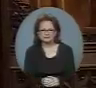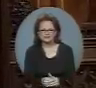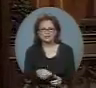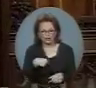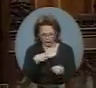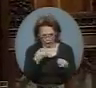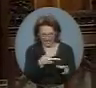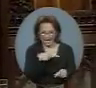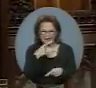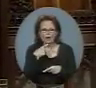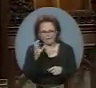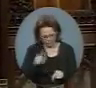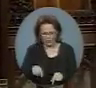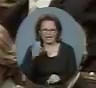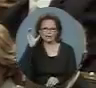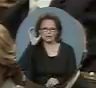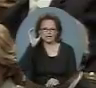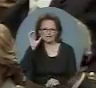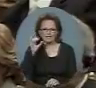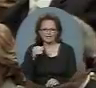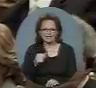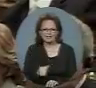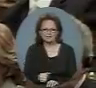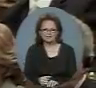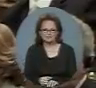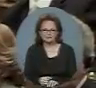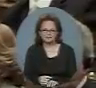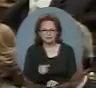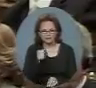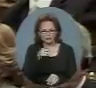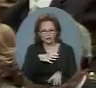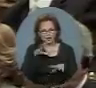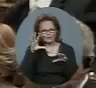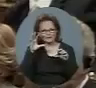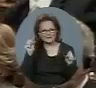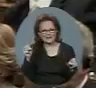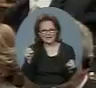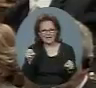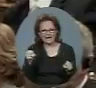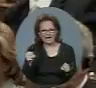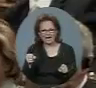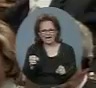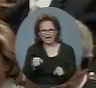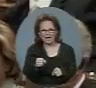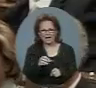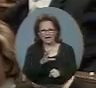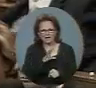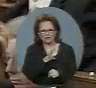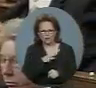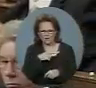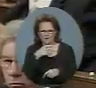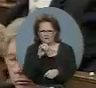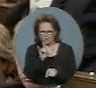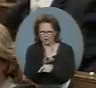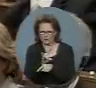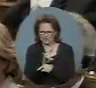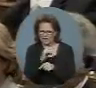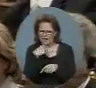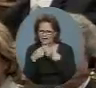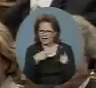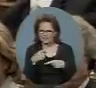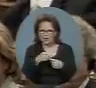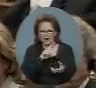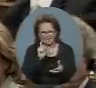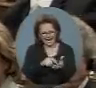they're always intent wanting to hear false allegations, but when it comes to hearing the truth, they try and shout it down. I can tell you, Mr. Speaker,